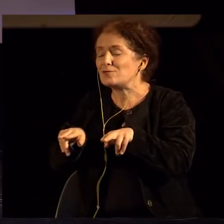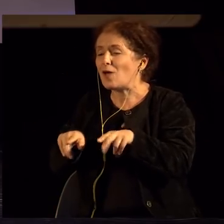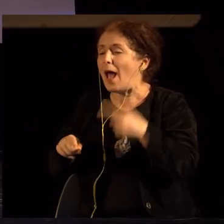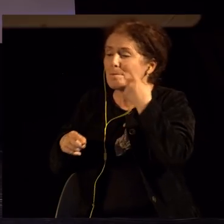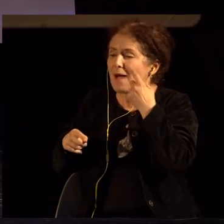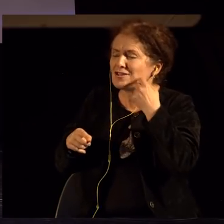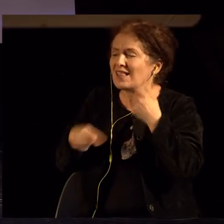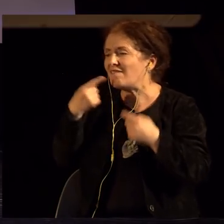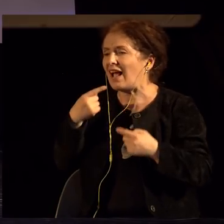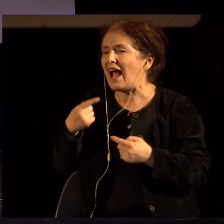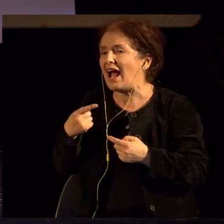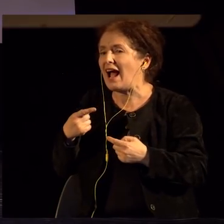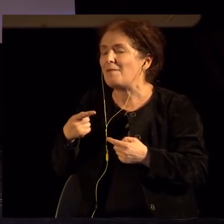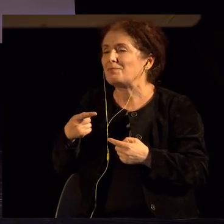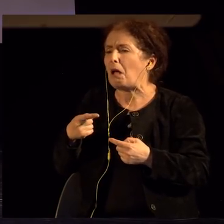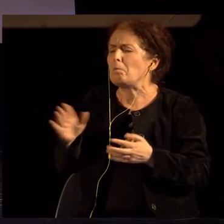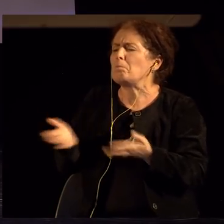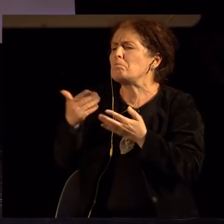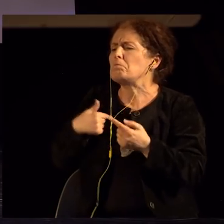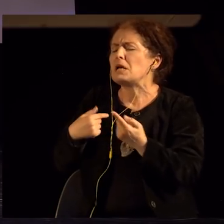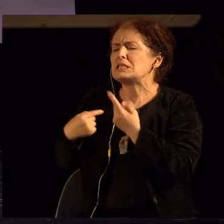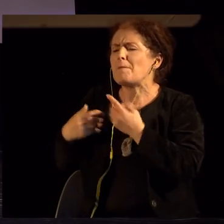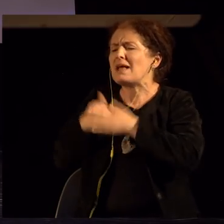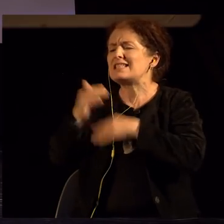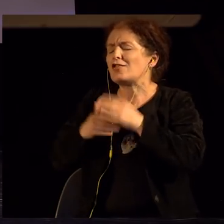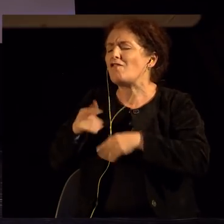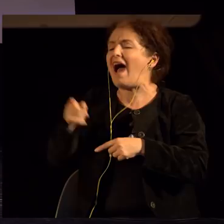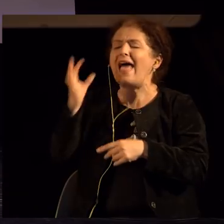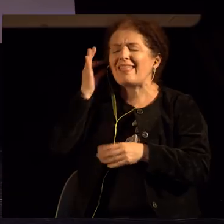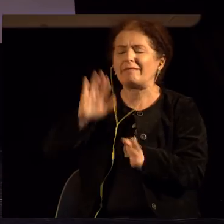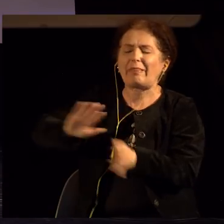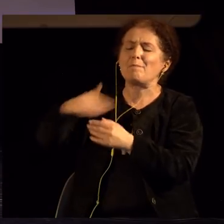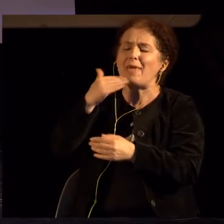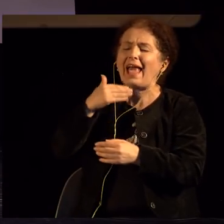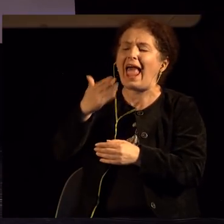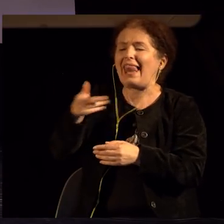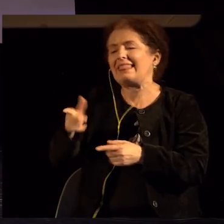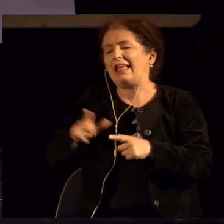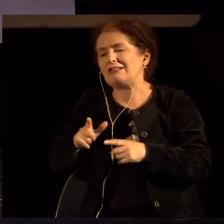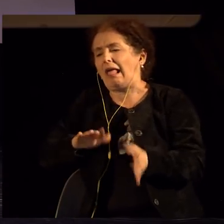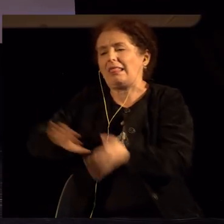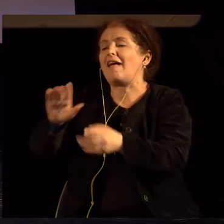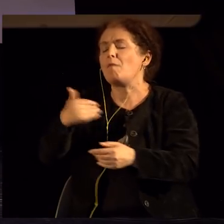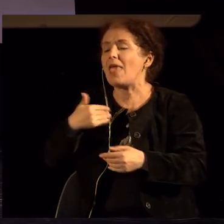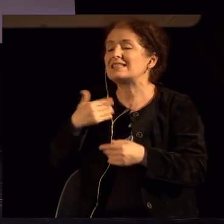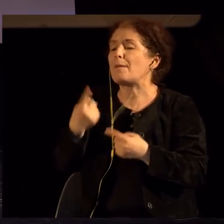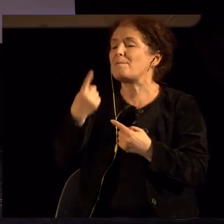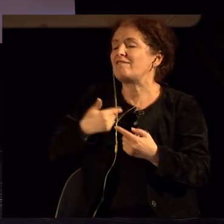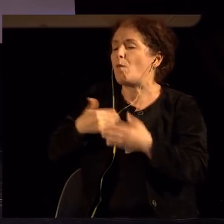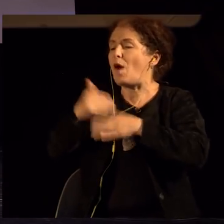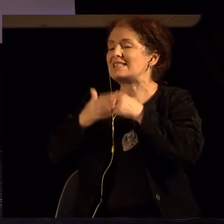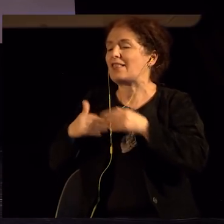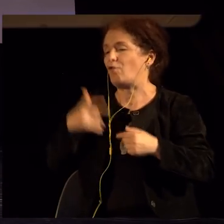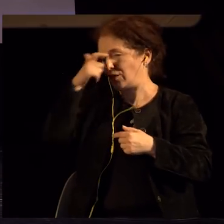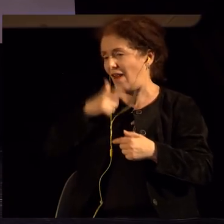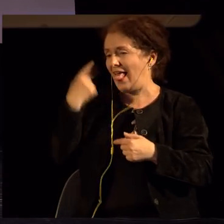Because it's my experience that a lot of them act more on what is expected of them in sexual acts than what they